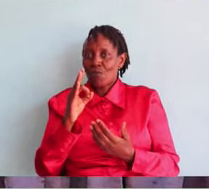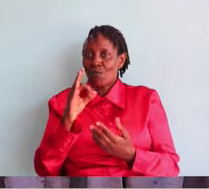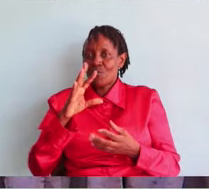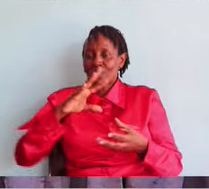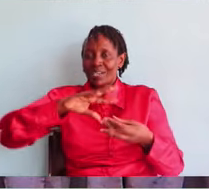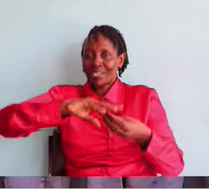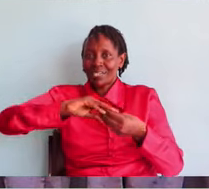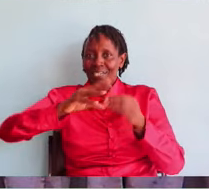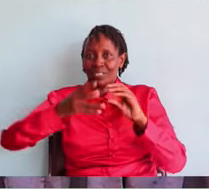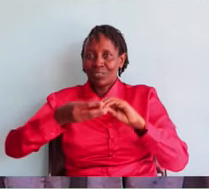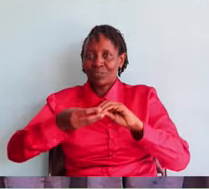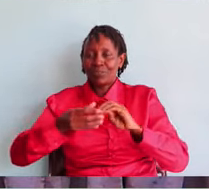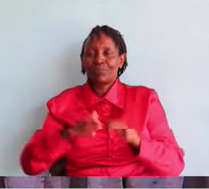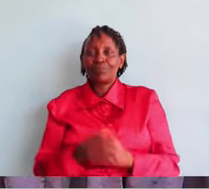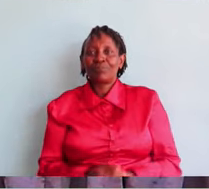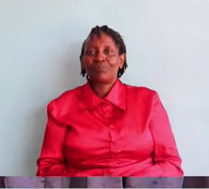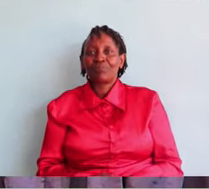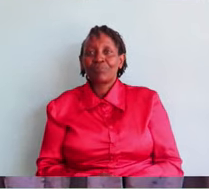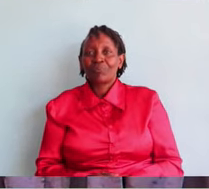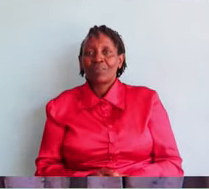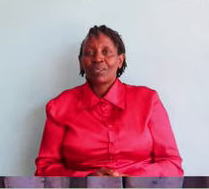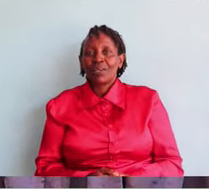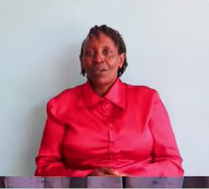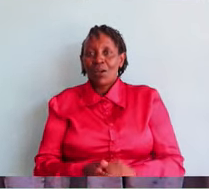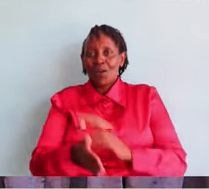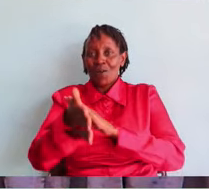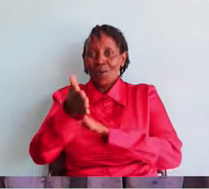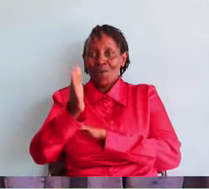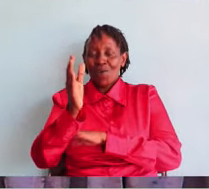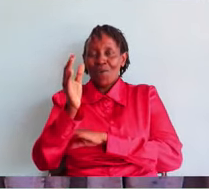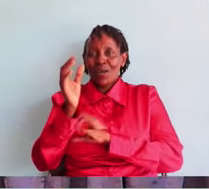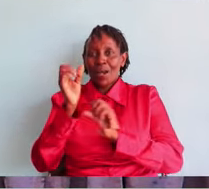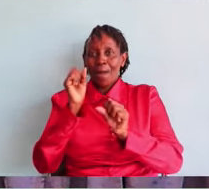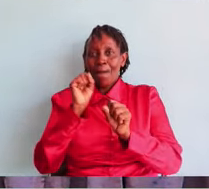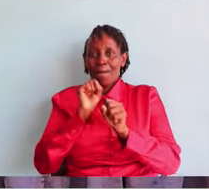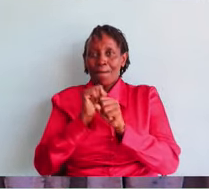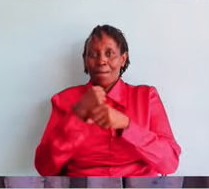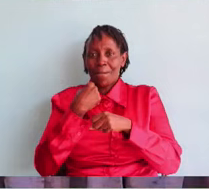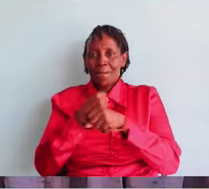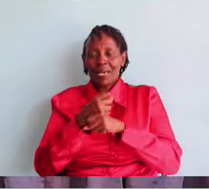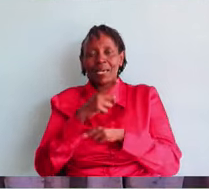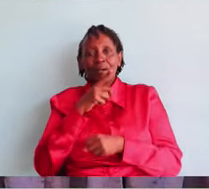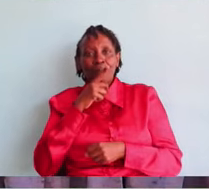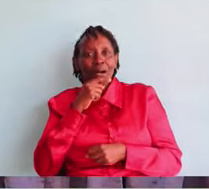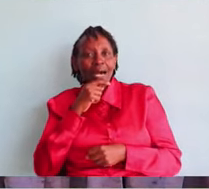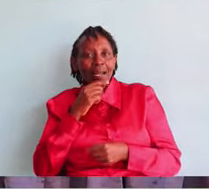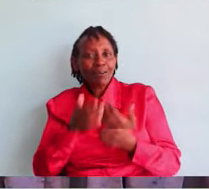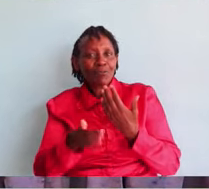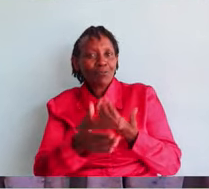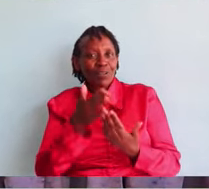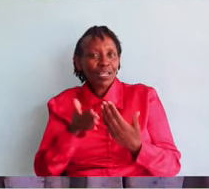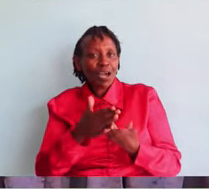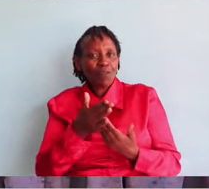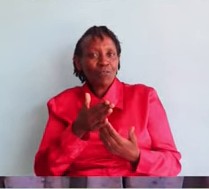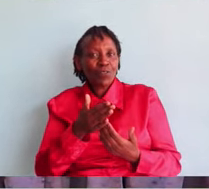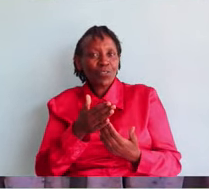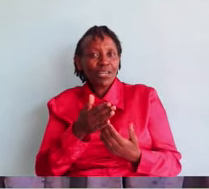you see that God made man so that they could take care of the creation that God had put there.